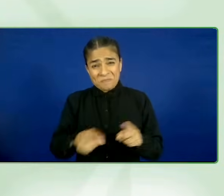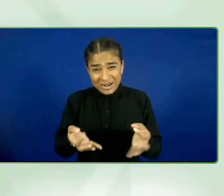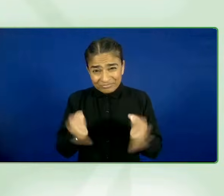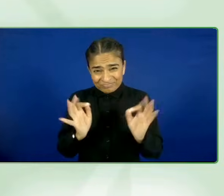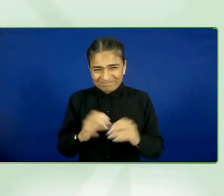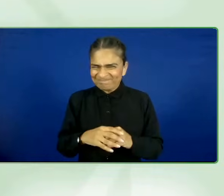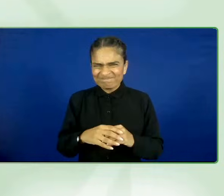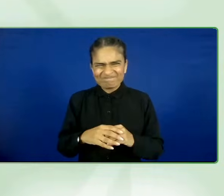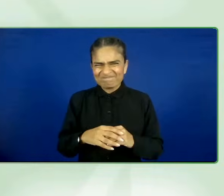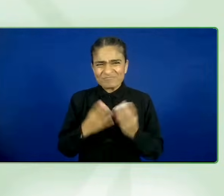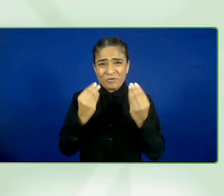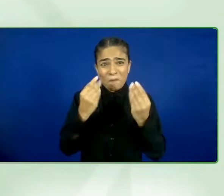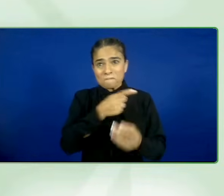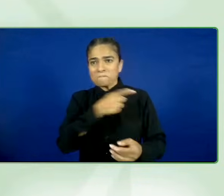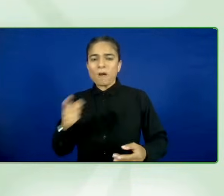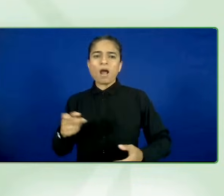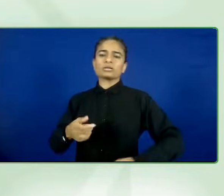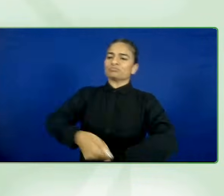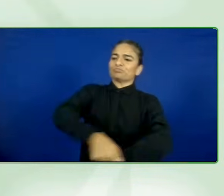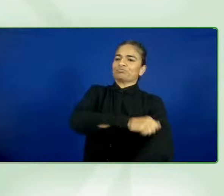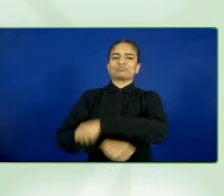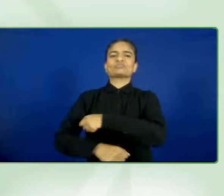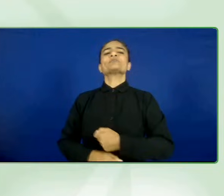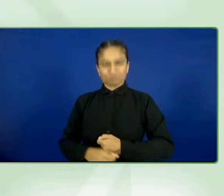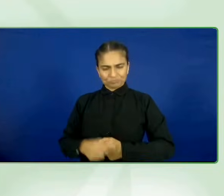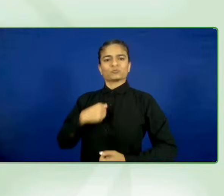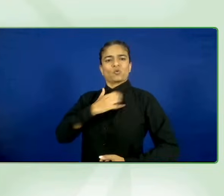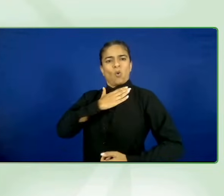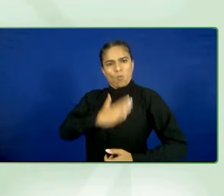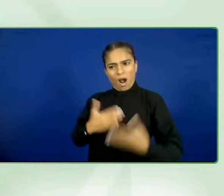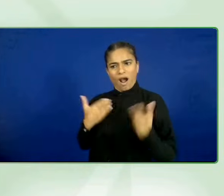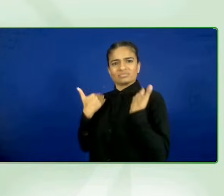completely change the way they function. Okay, and